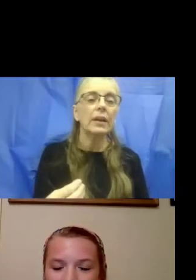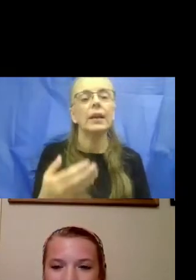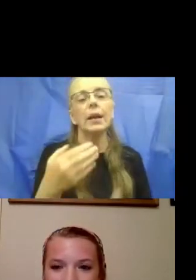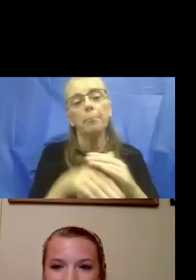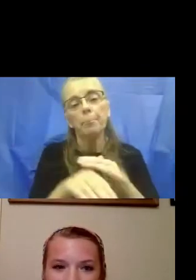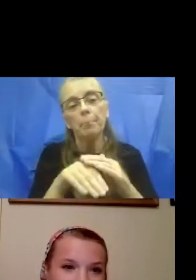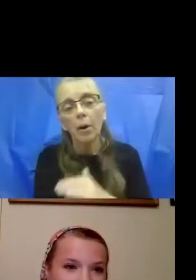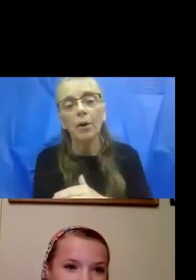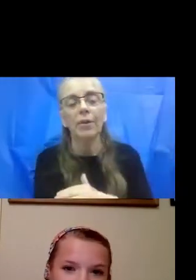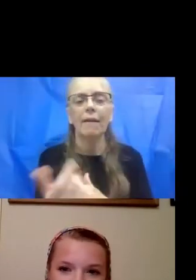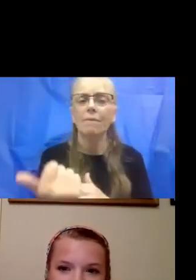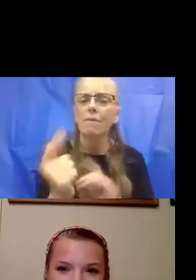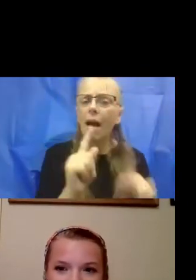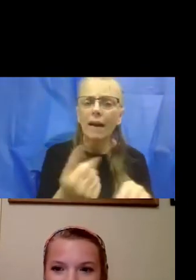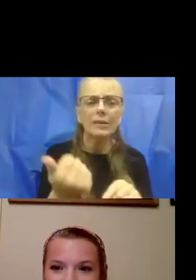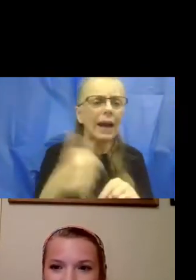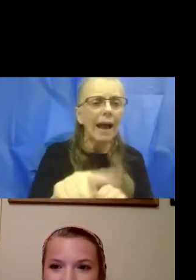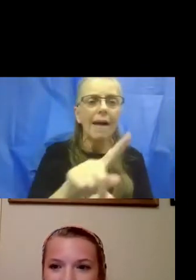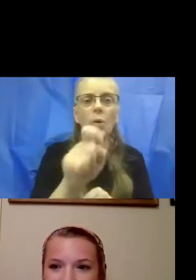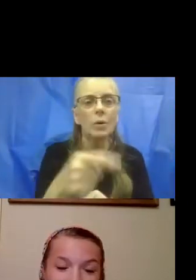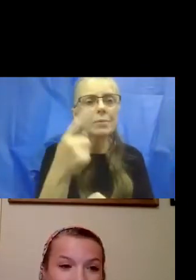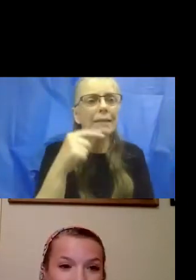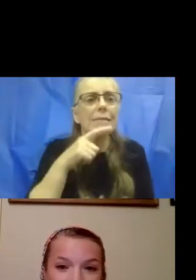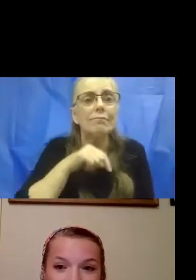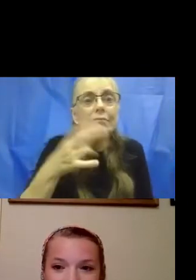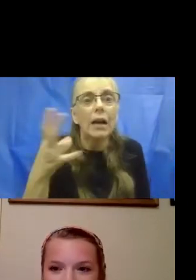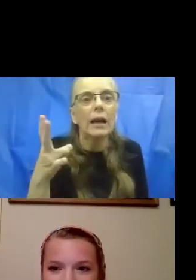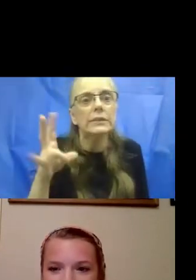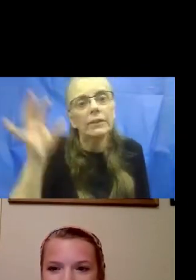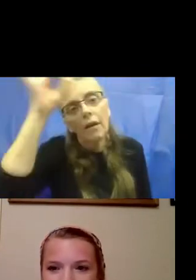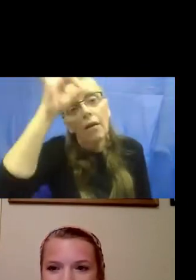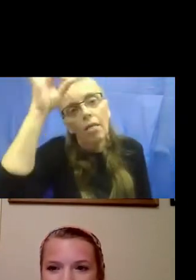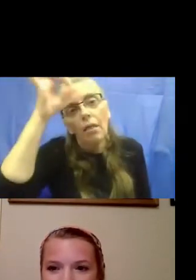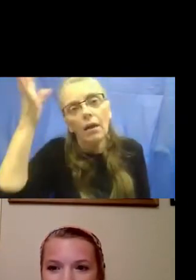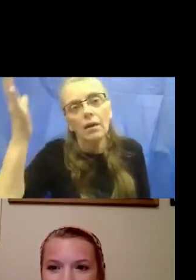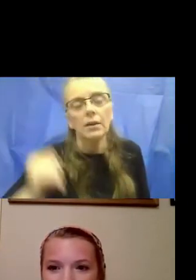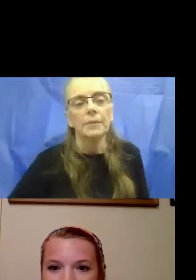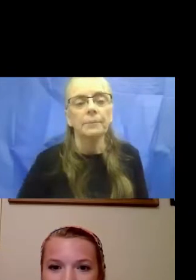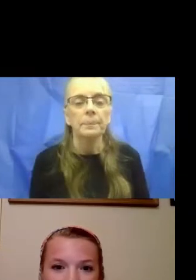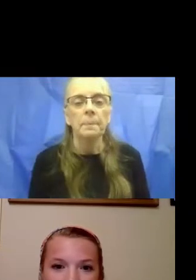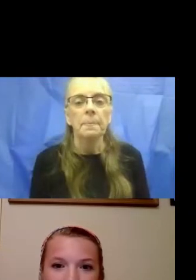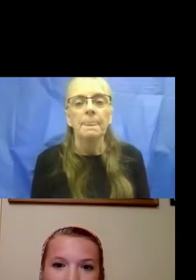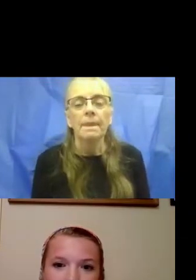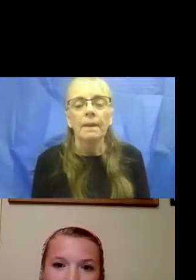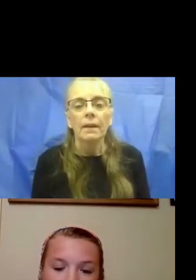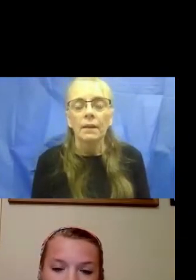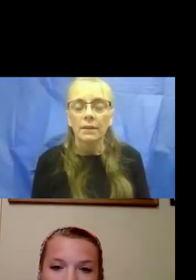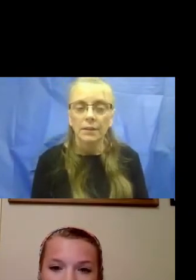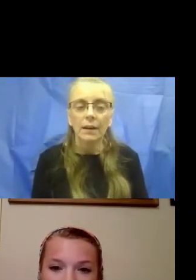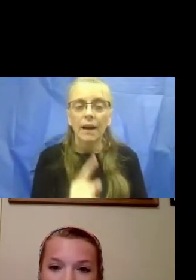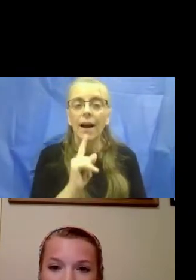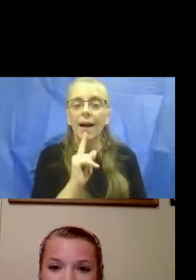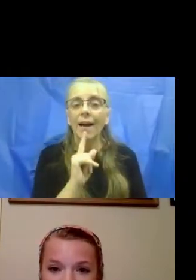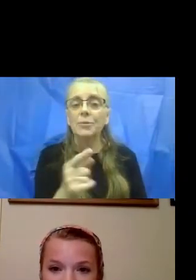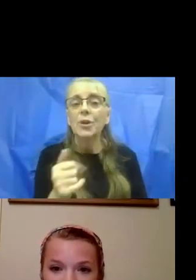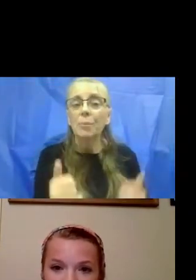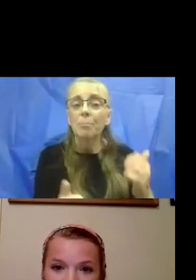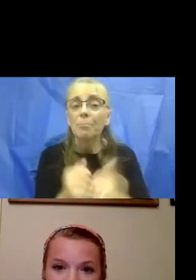about pregnancy because I was only 17 and I didn't know a thing. As I'm sure most of you